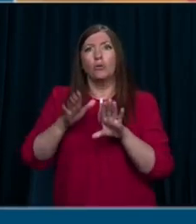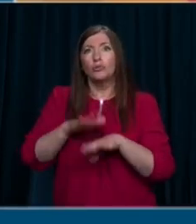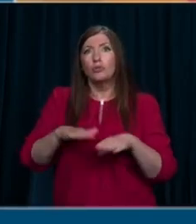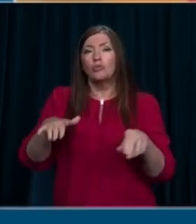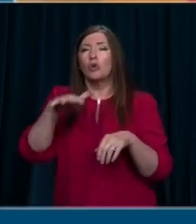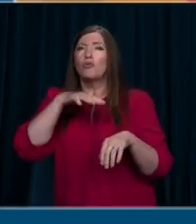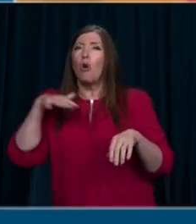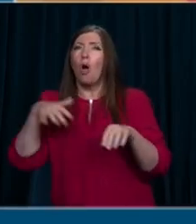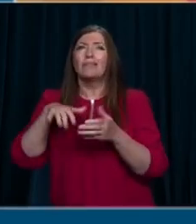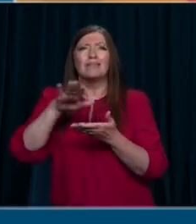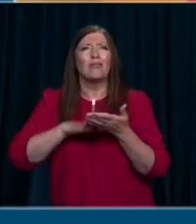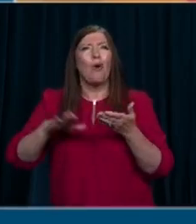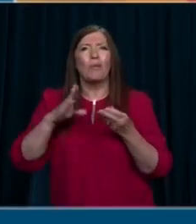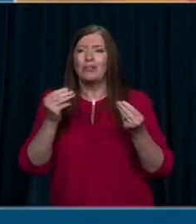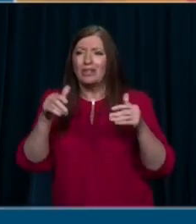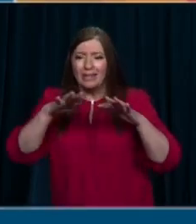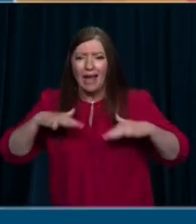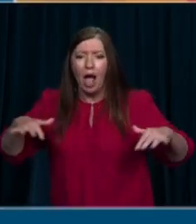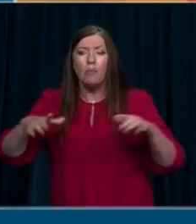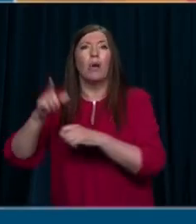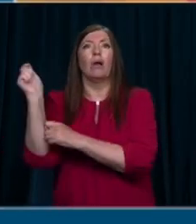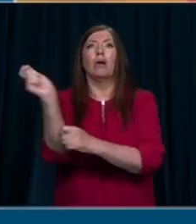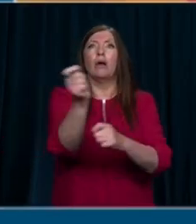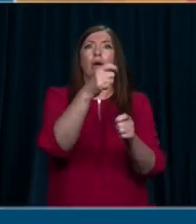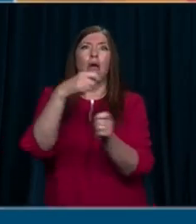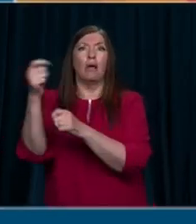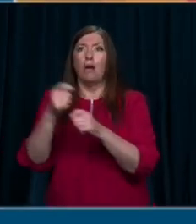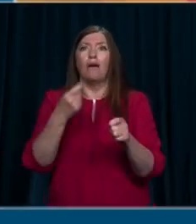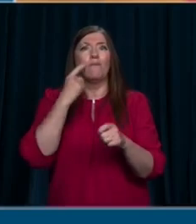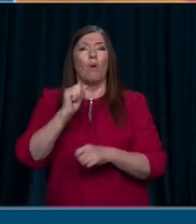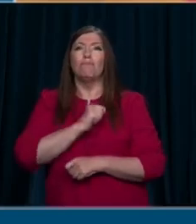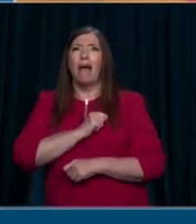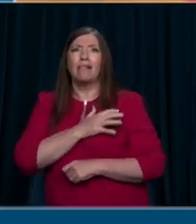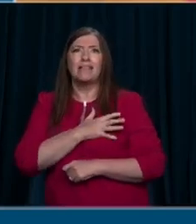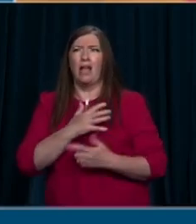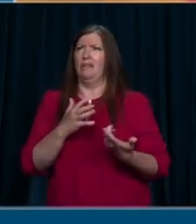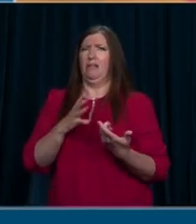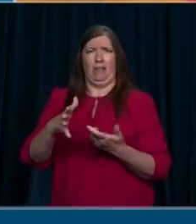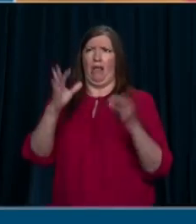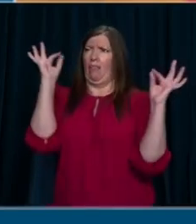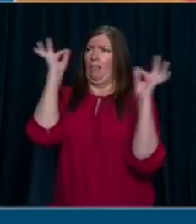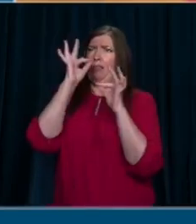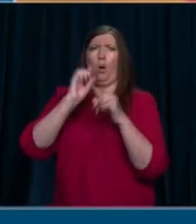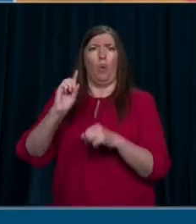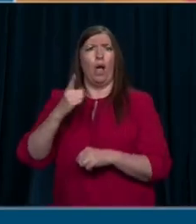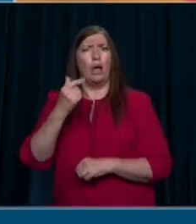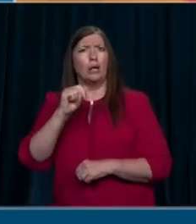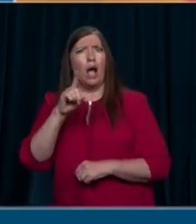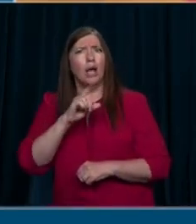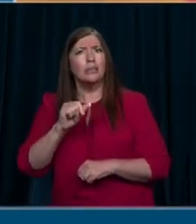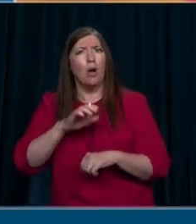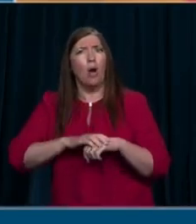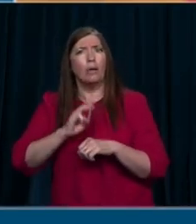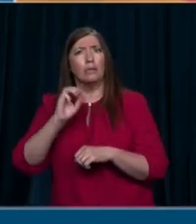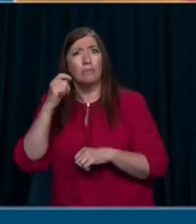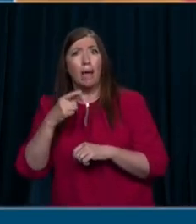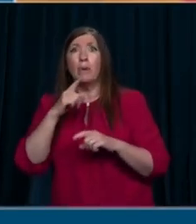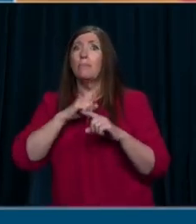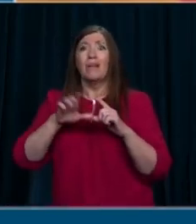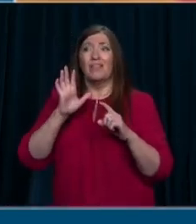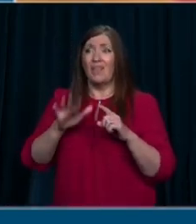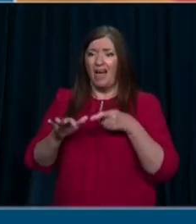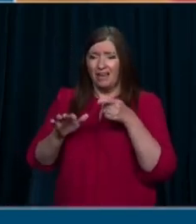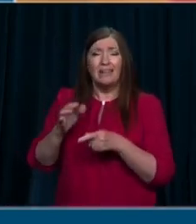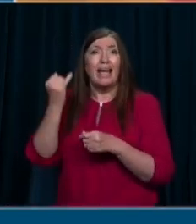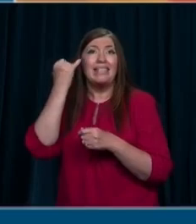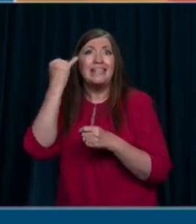across campuses. They're waving flags about Palestine. They don't even know where Gaza is on a map. But yet ultimately, the movement